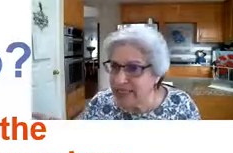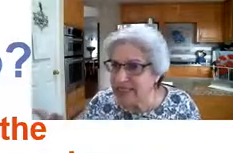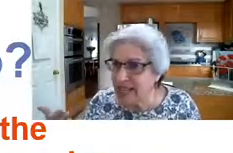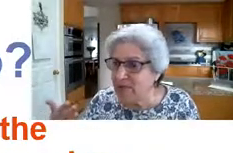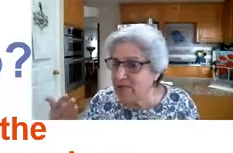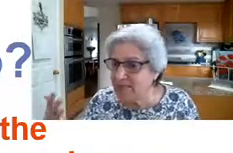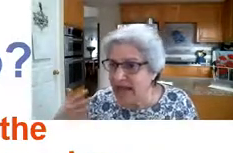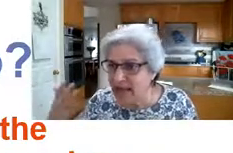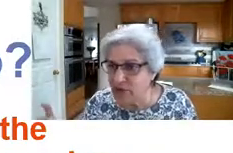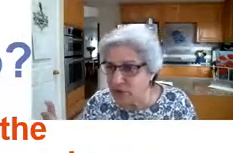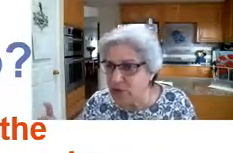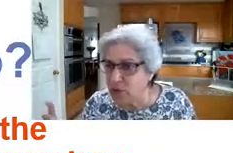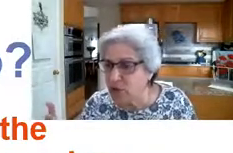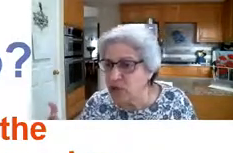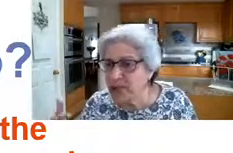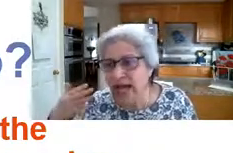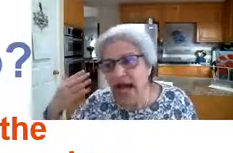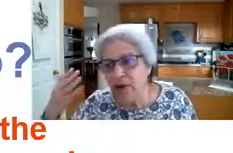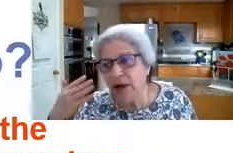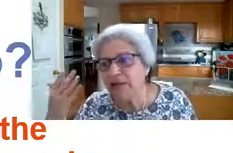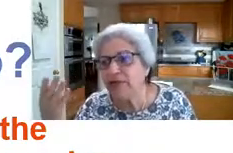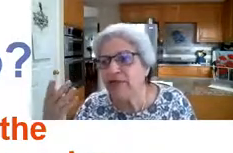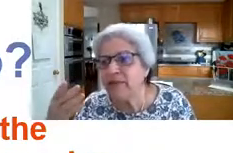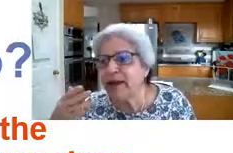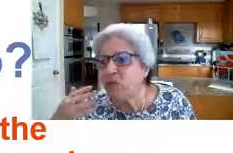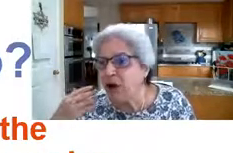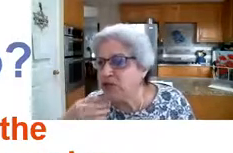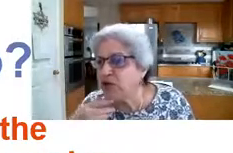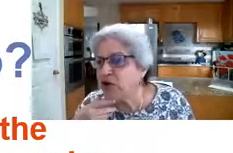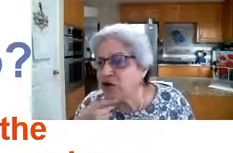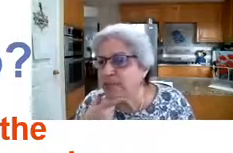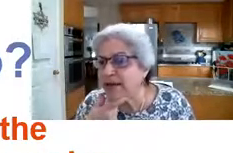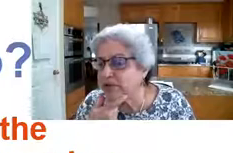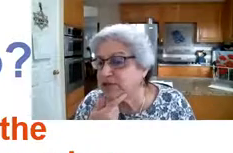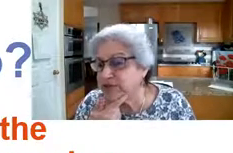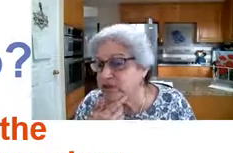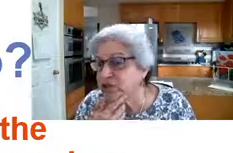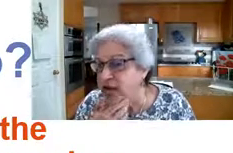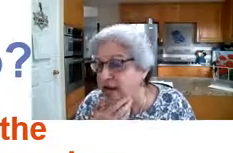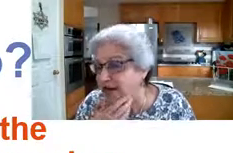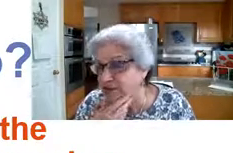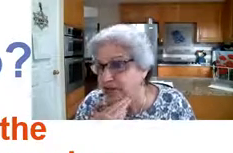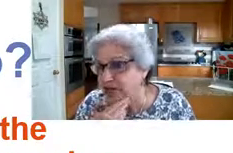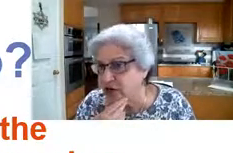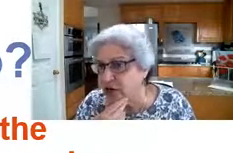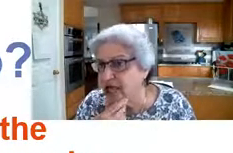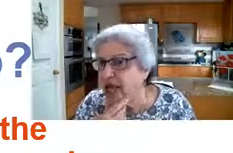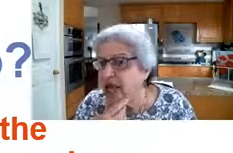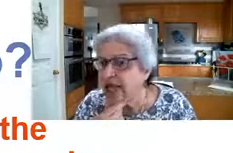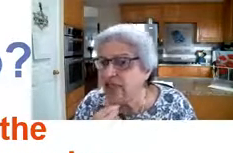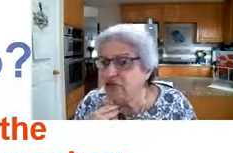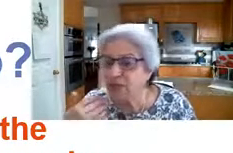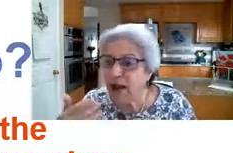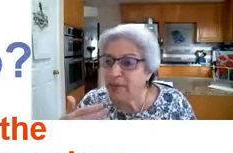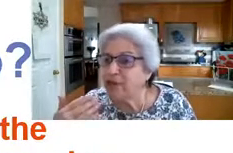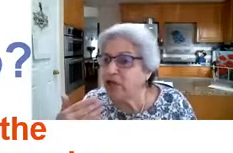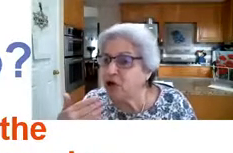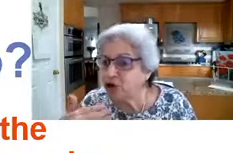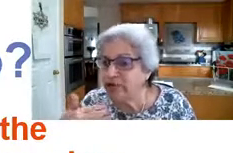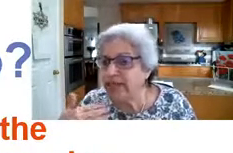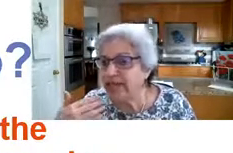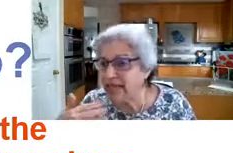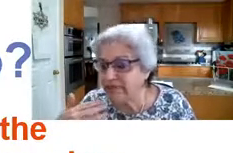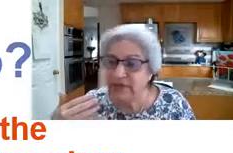think about an example of that in the real world, I want you to think about what you've heard about the flu shot every year. And you've